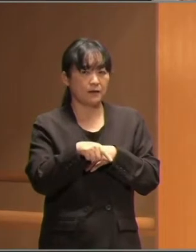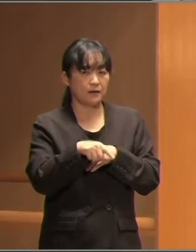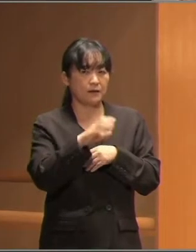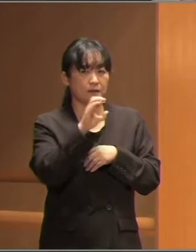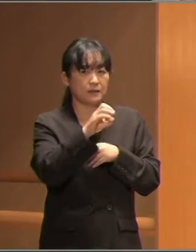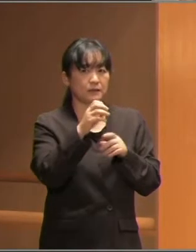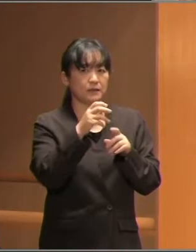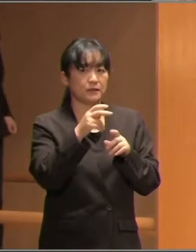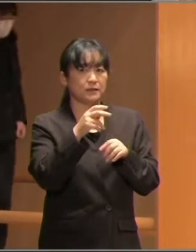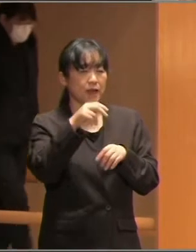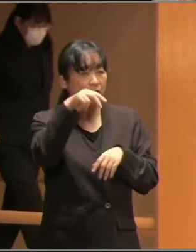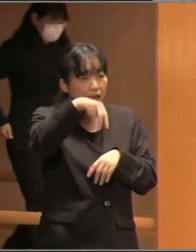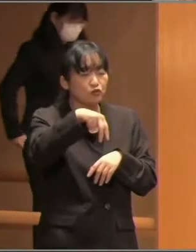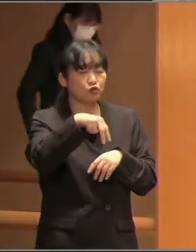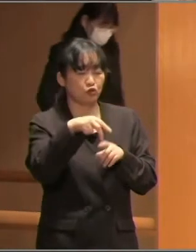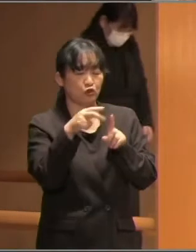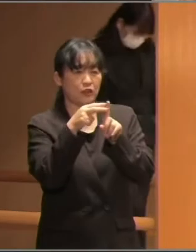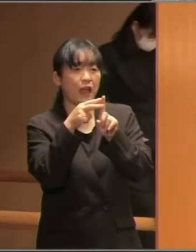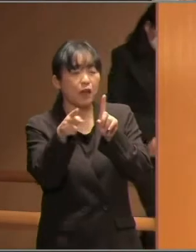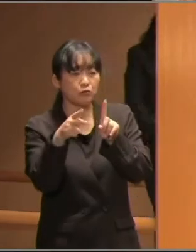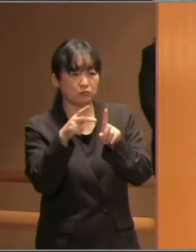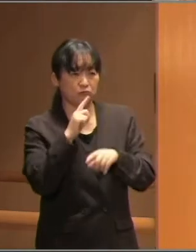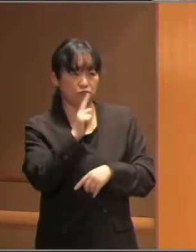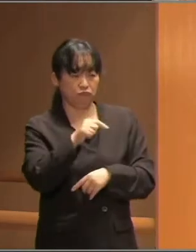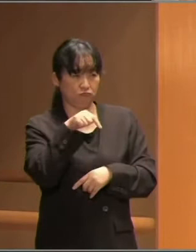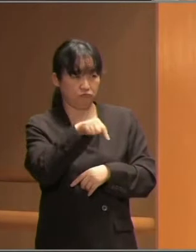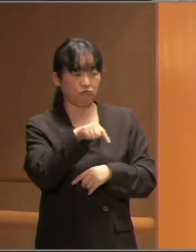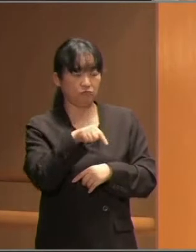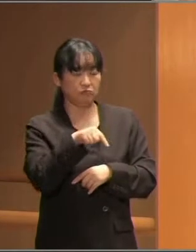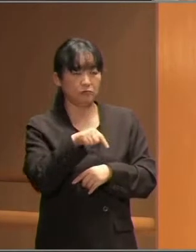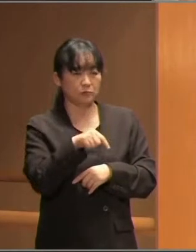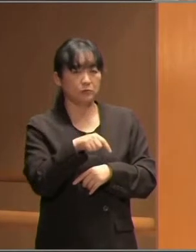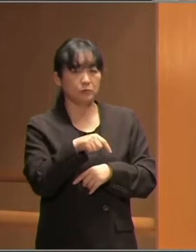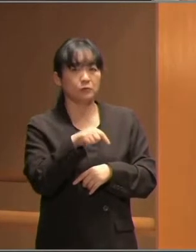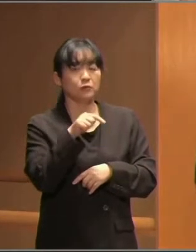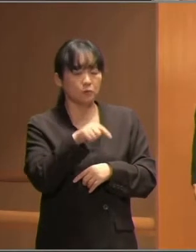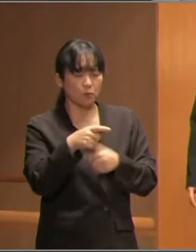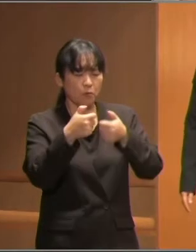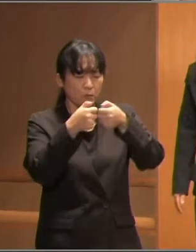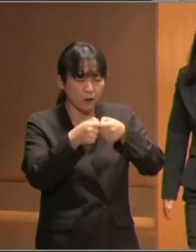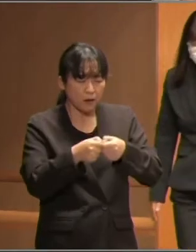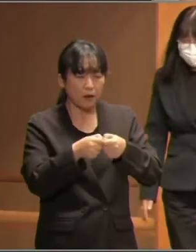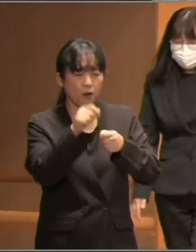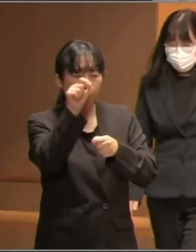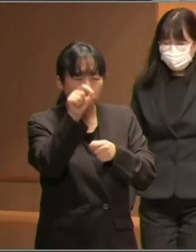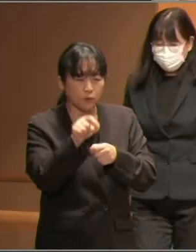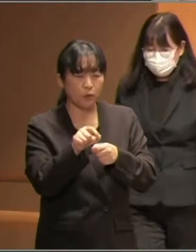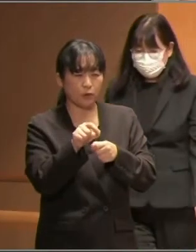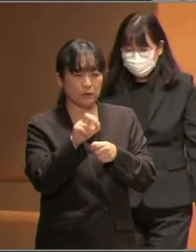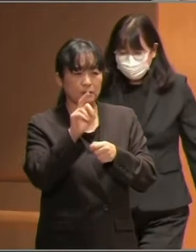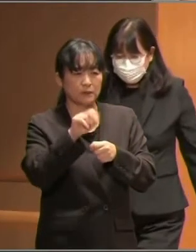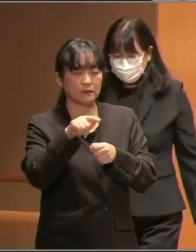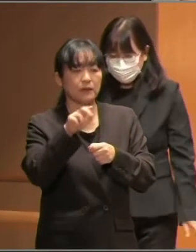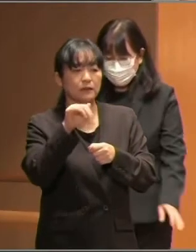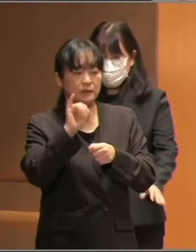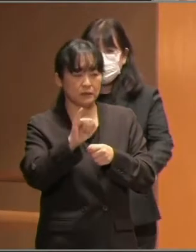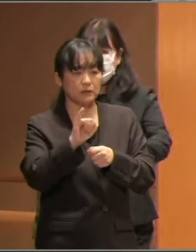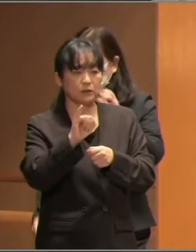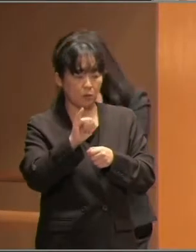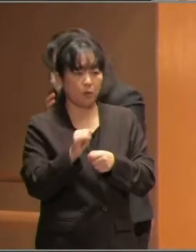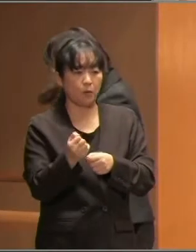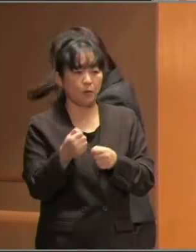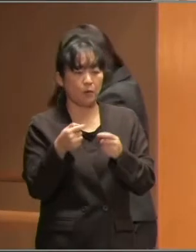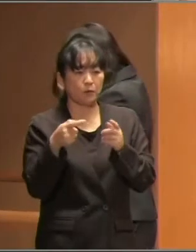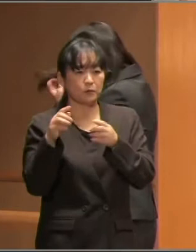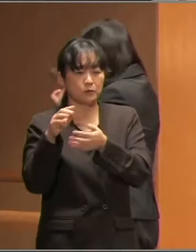So lower right picture is that. This is very thin and very tough fiber